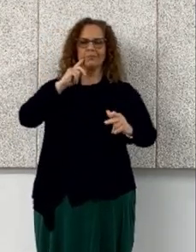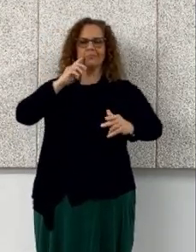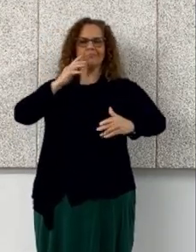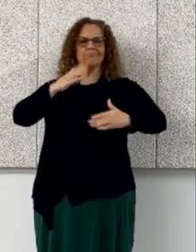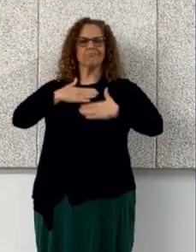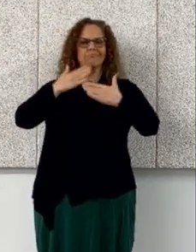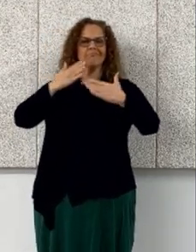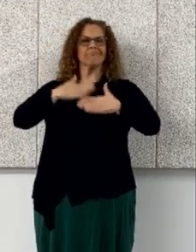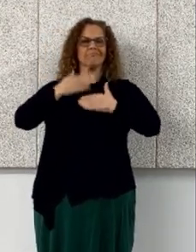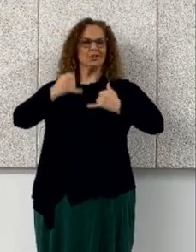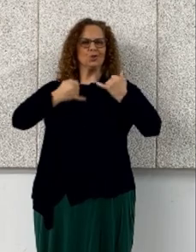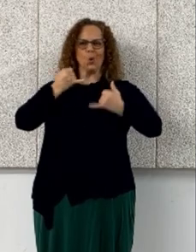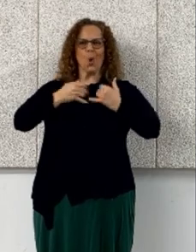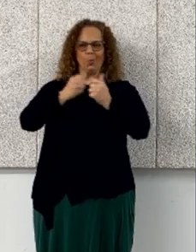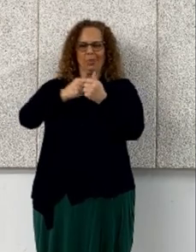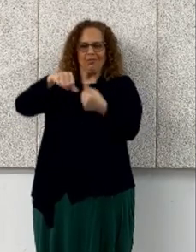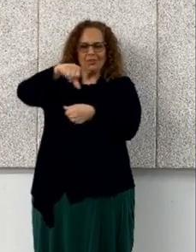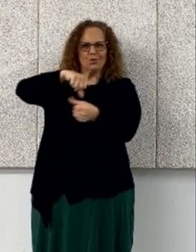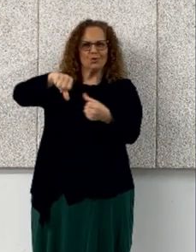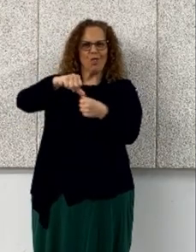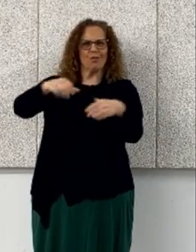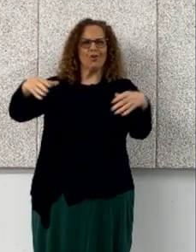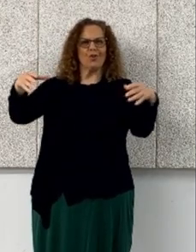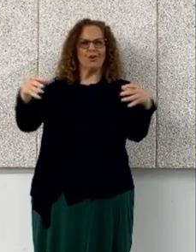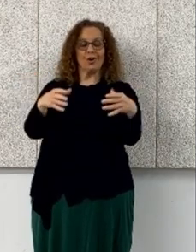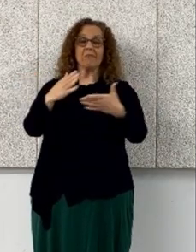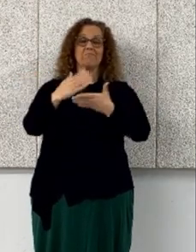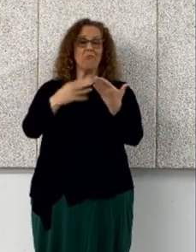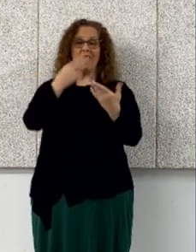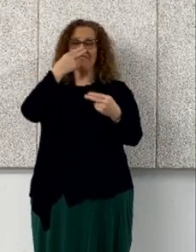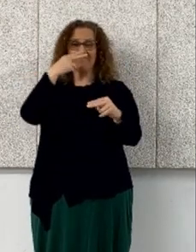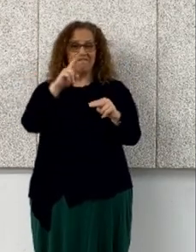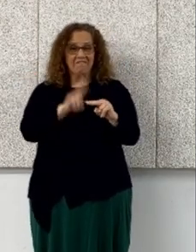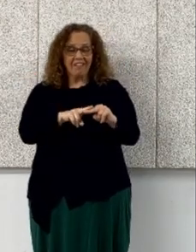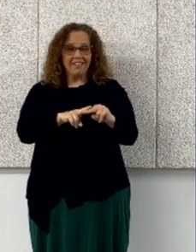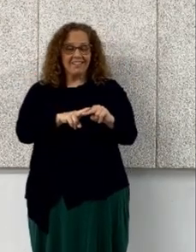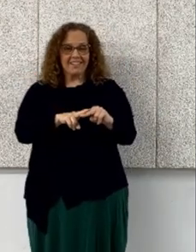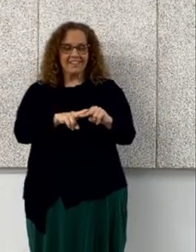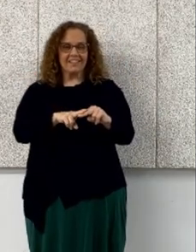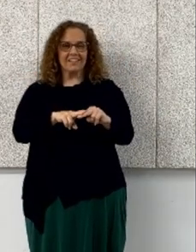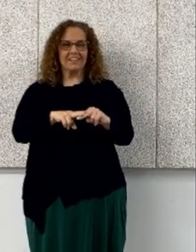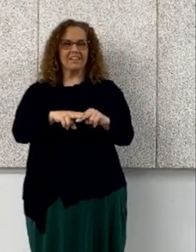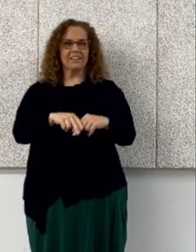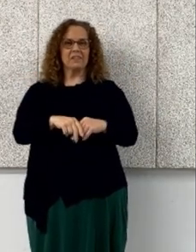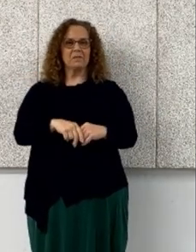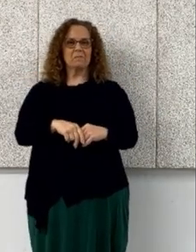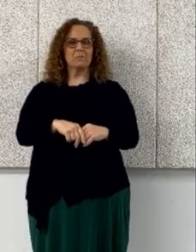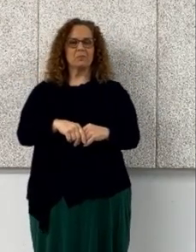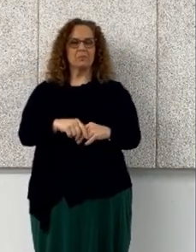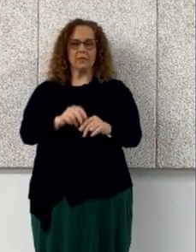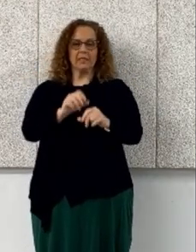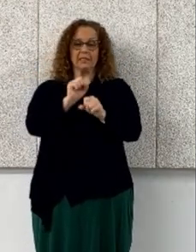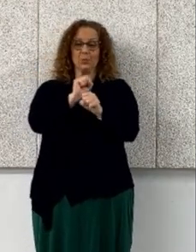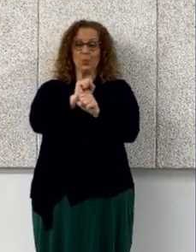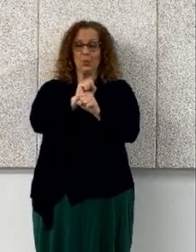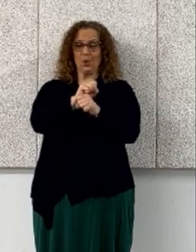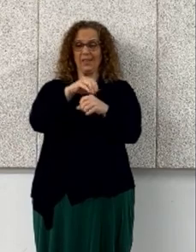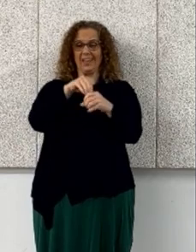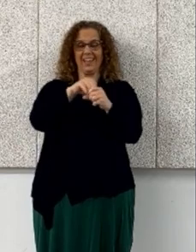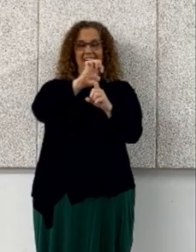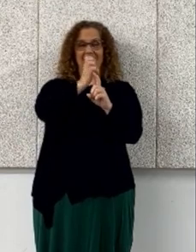space with each other, you know, and part of the fun of working in environments like